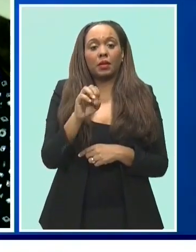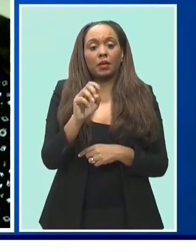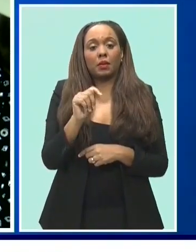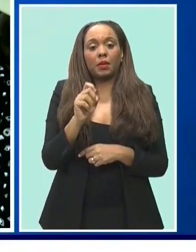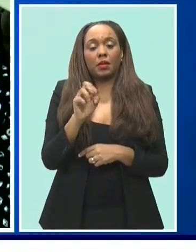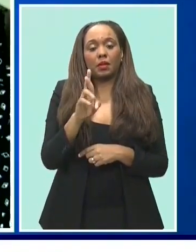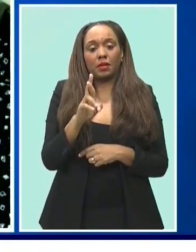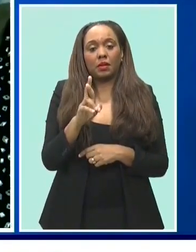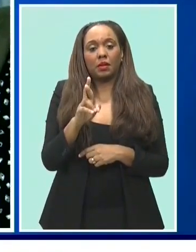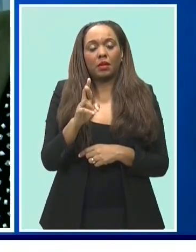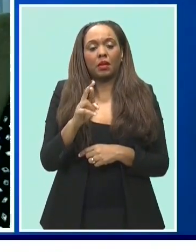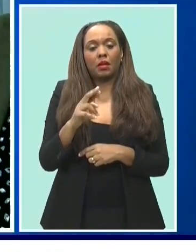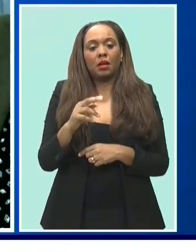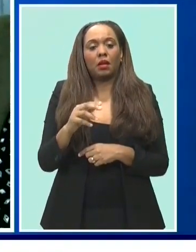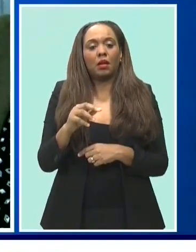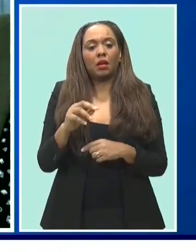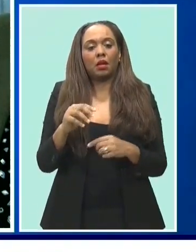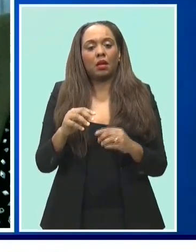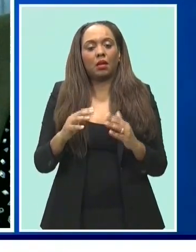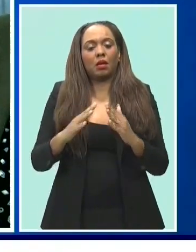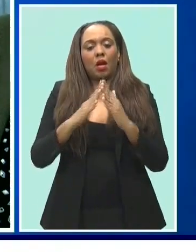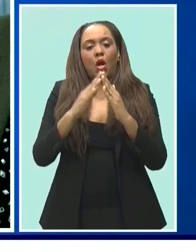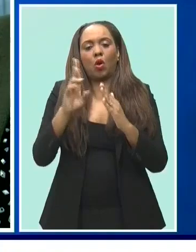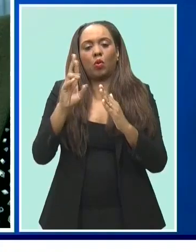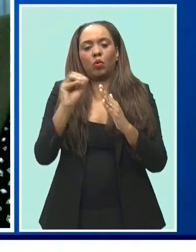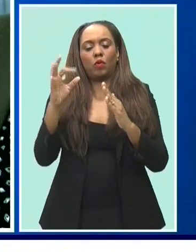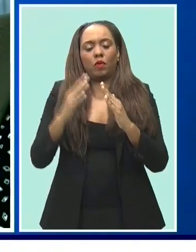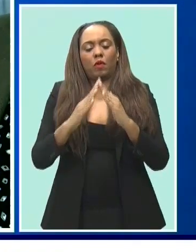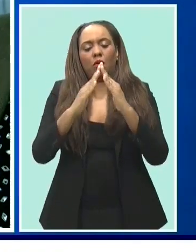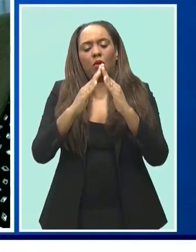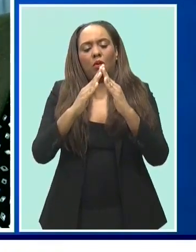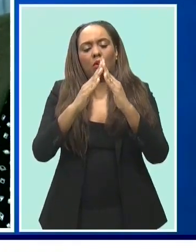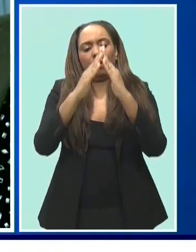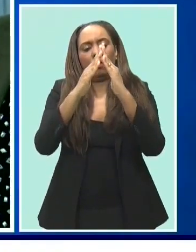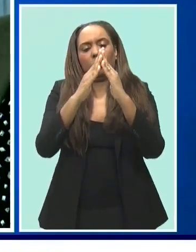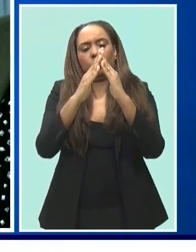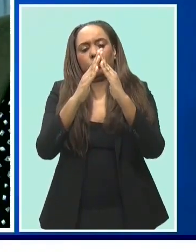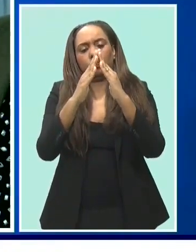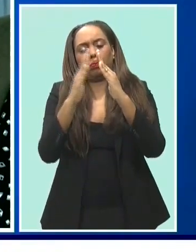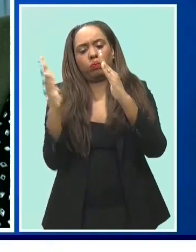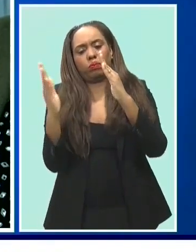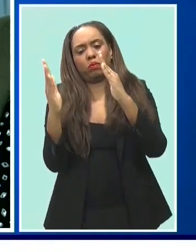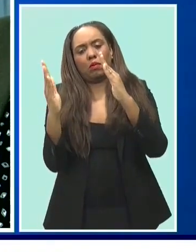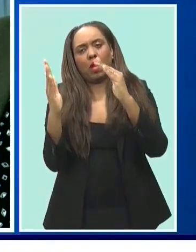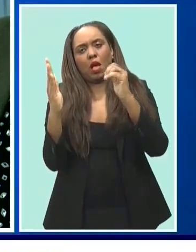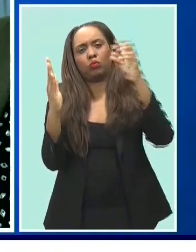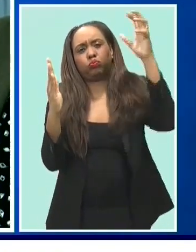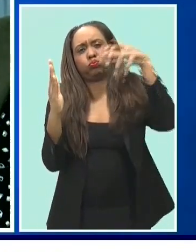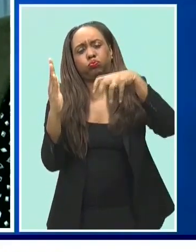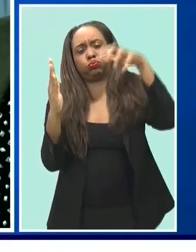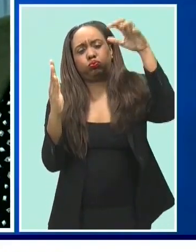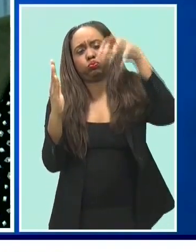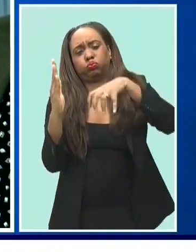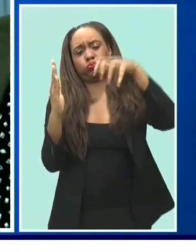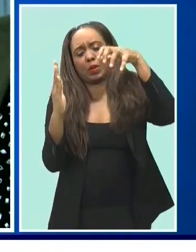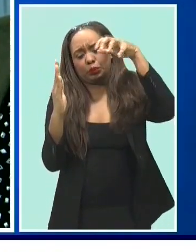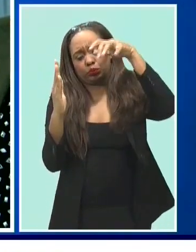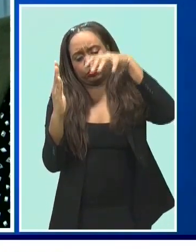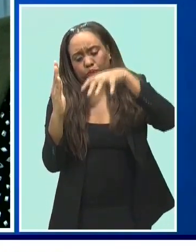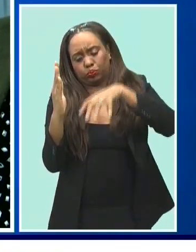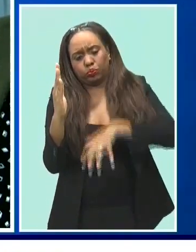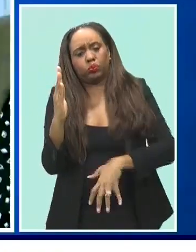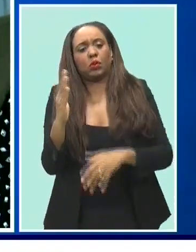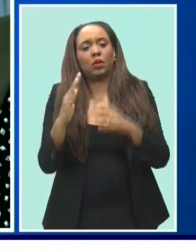the roof, the galvanized started to lift from the particular roof, and there was flooding in the bathroom. The